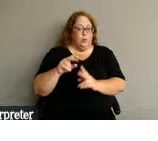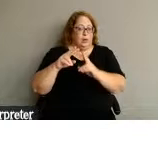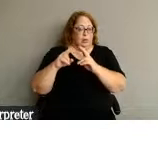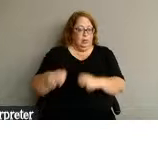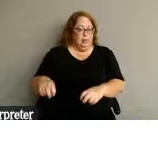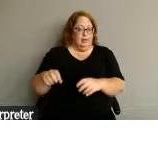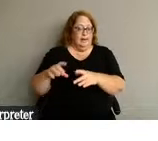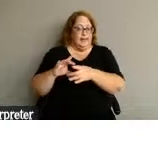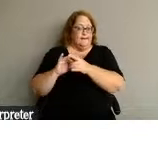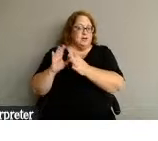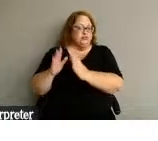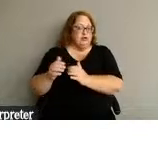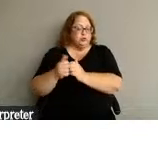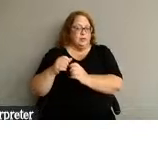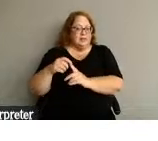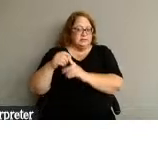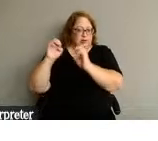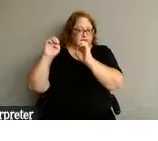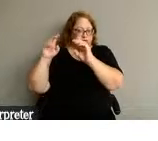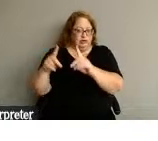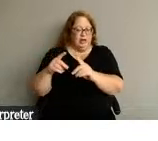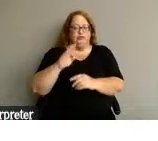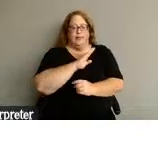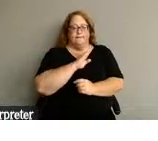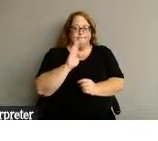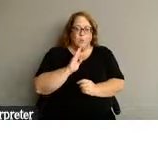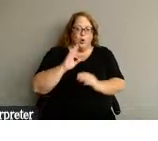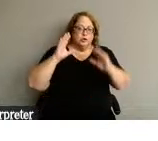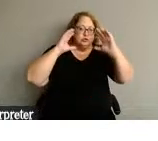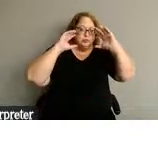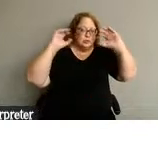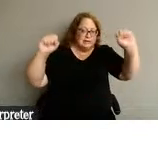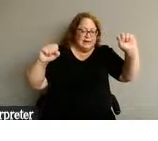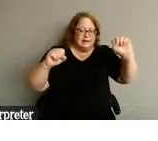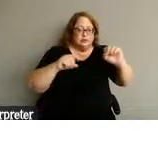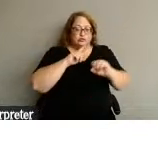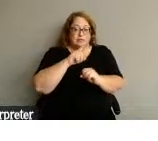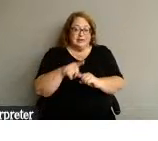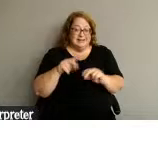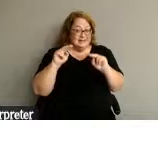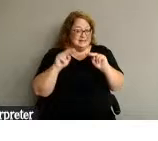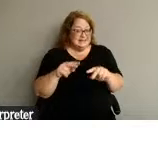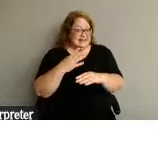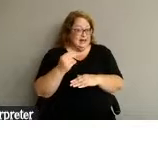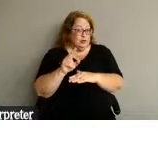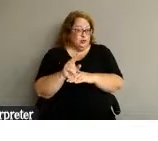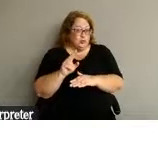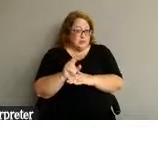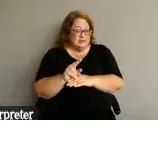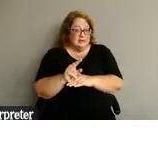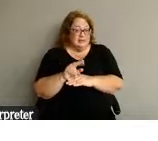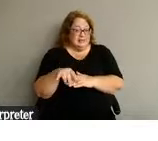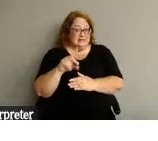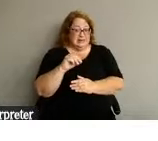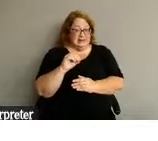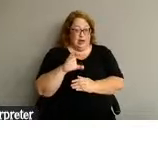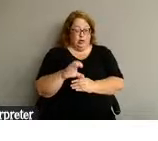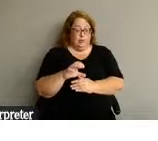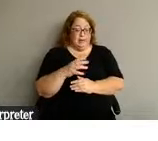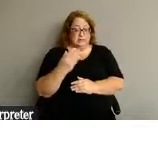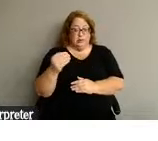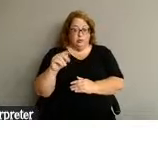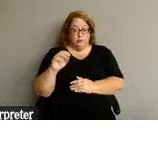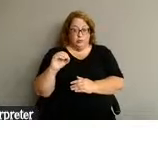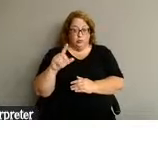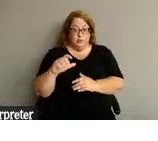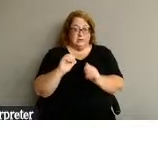administrators with special education, our boards, our superintendents, really seeing and utilizing these documents and these tools to